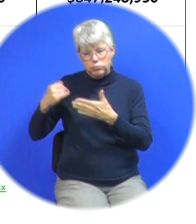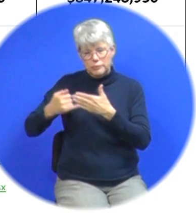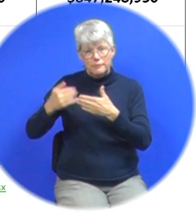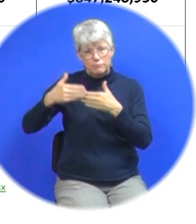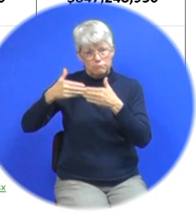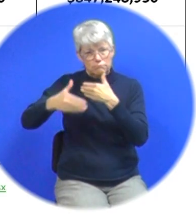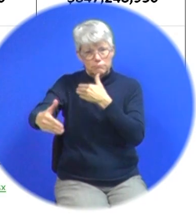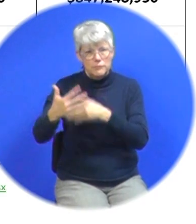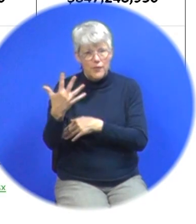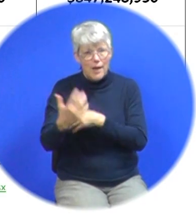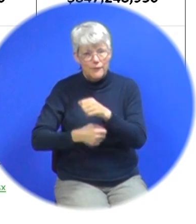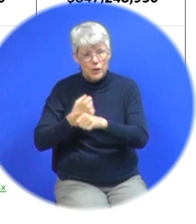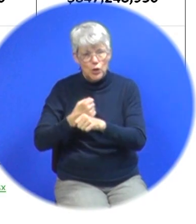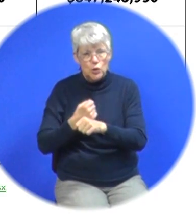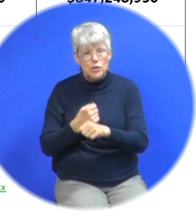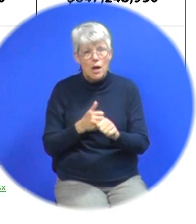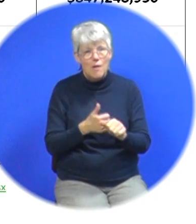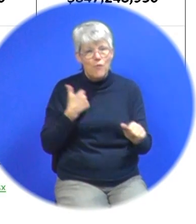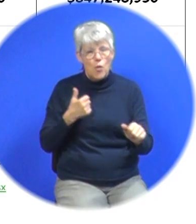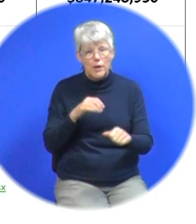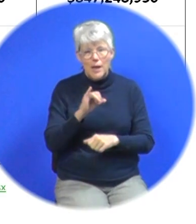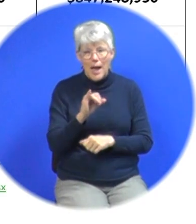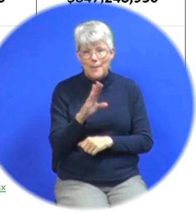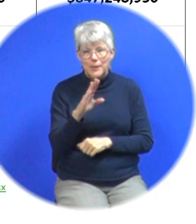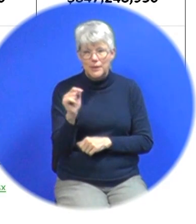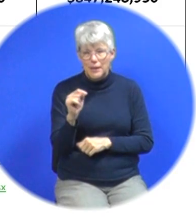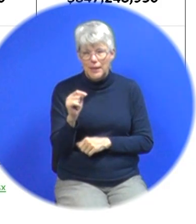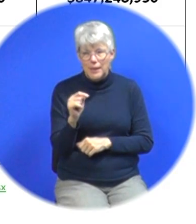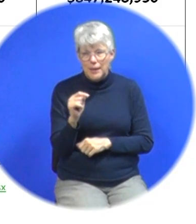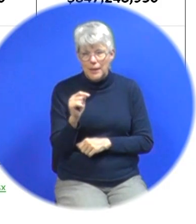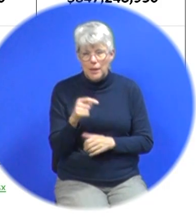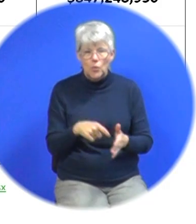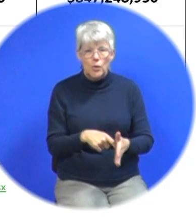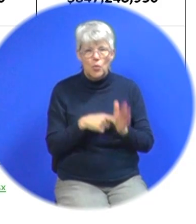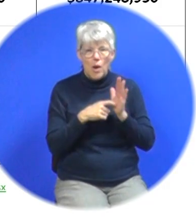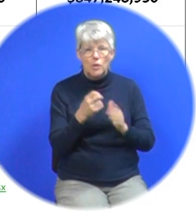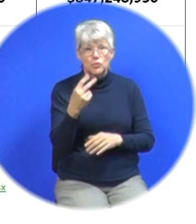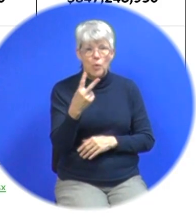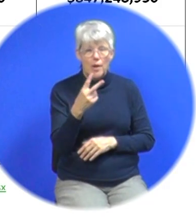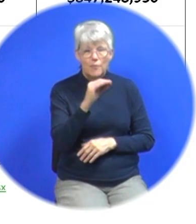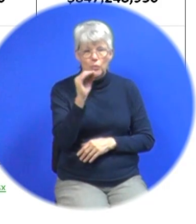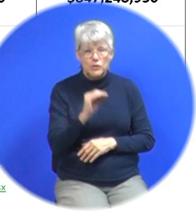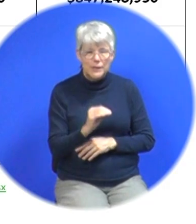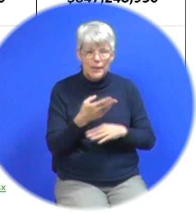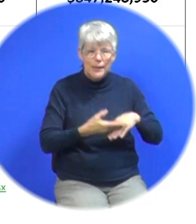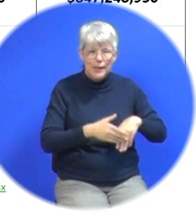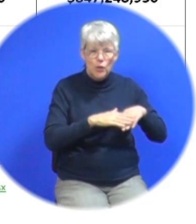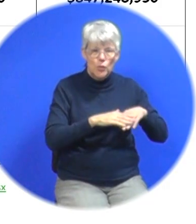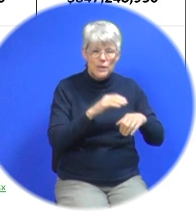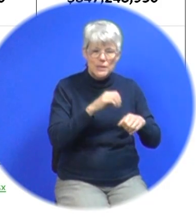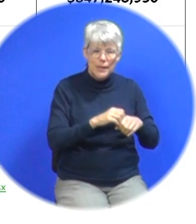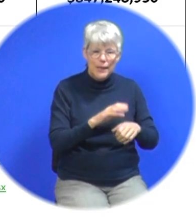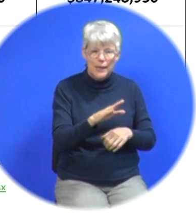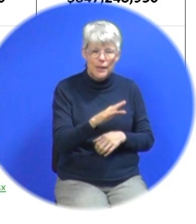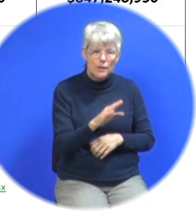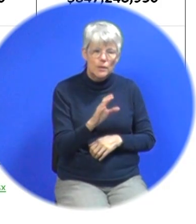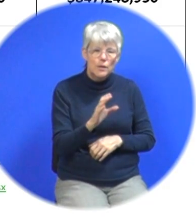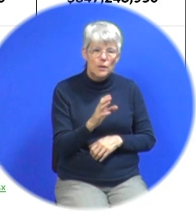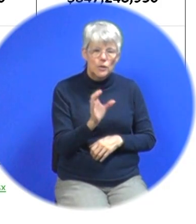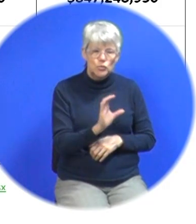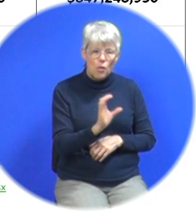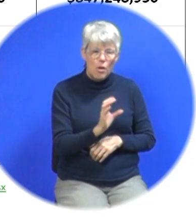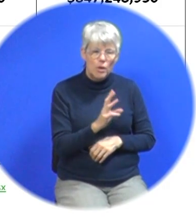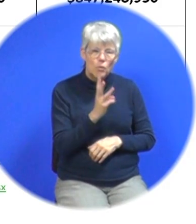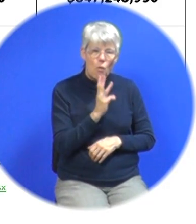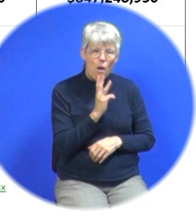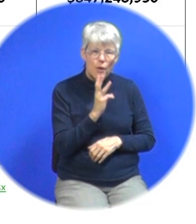to avoiding an IBT would only require about a 12% increase in their Charlotte Water capital budget over the next